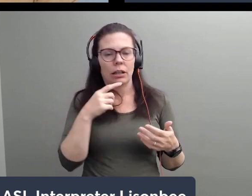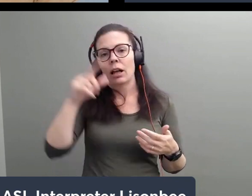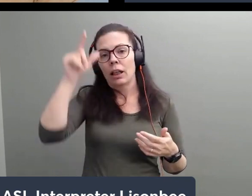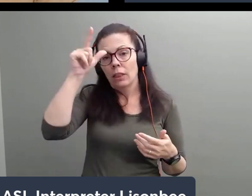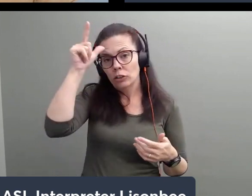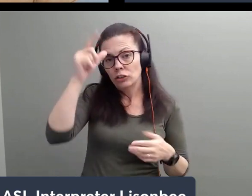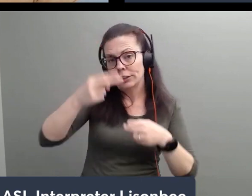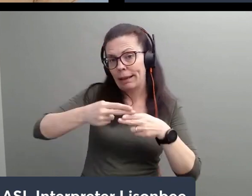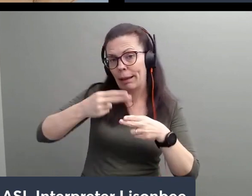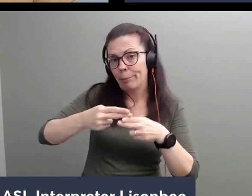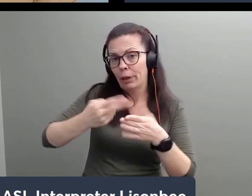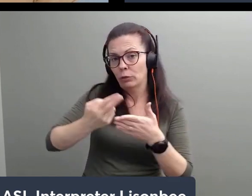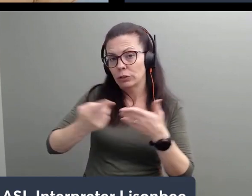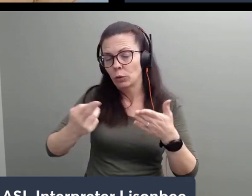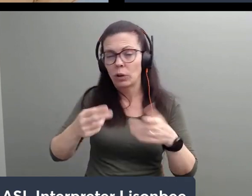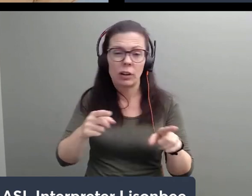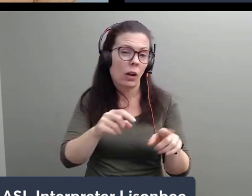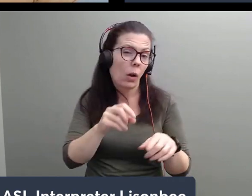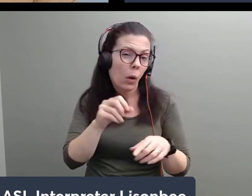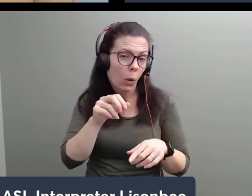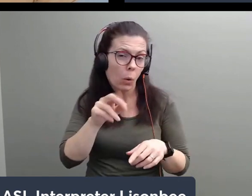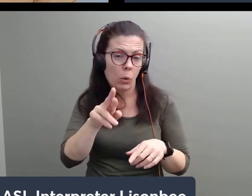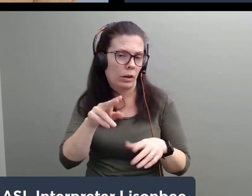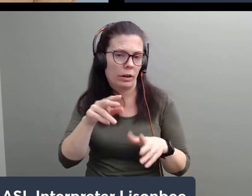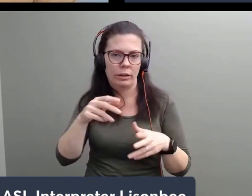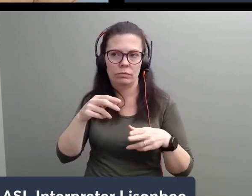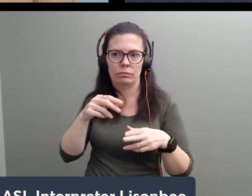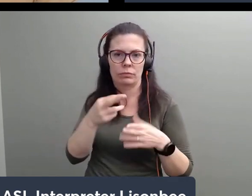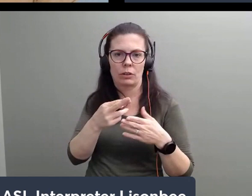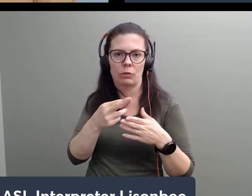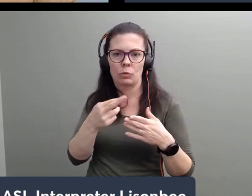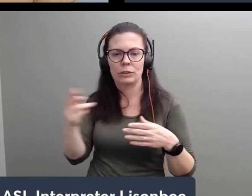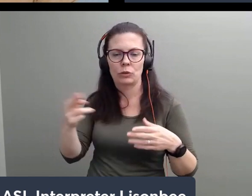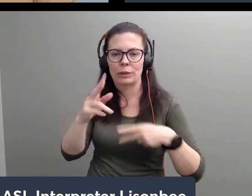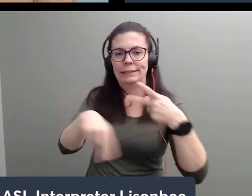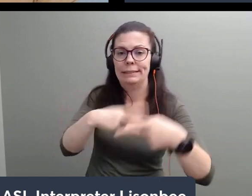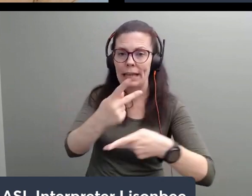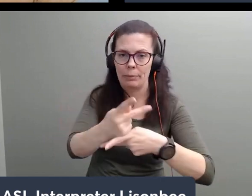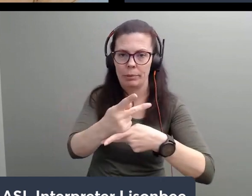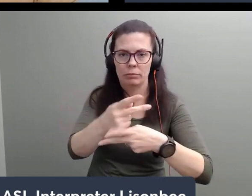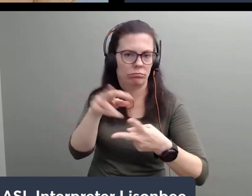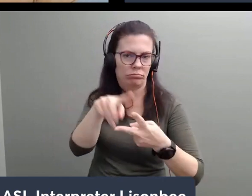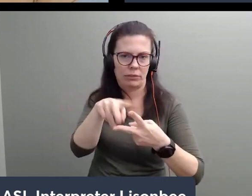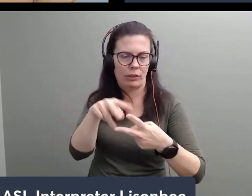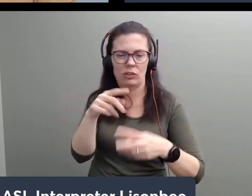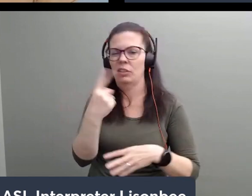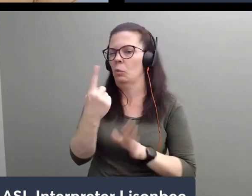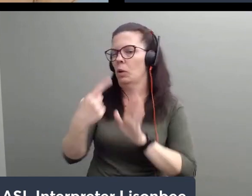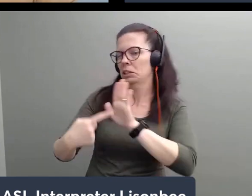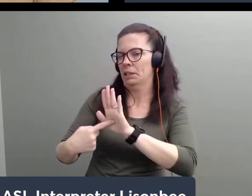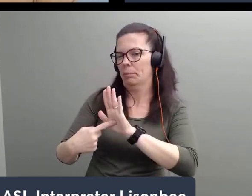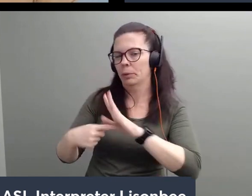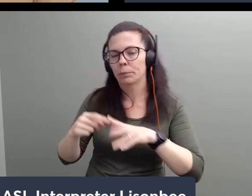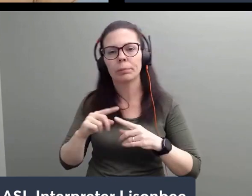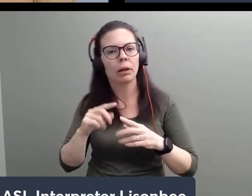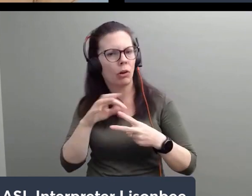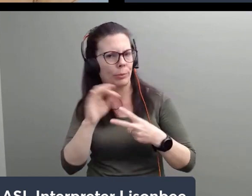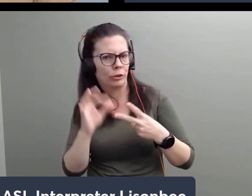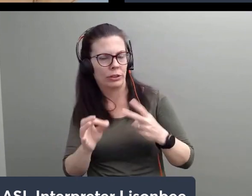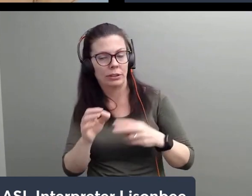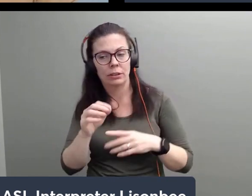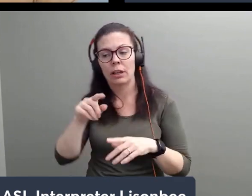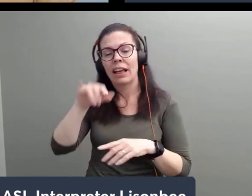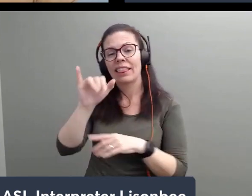of the resource, or you can say also the resource name. The resource type. So this is just one example. And this lab